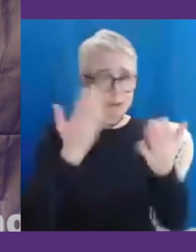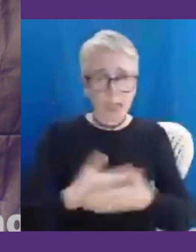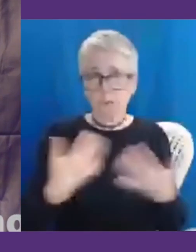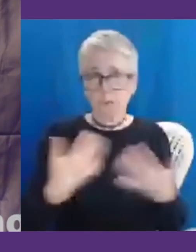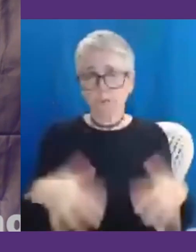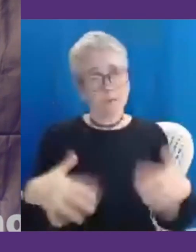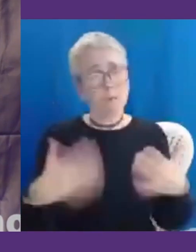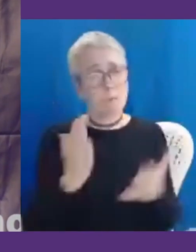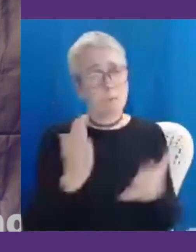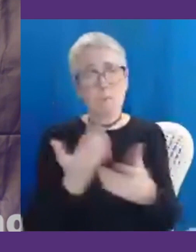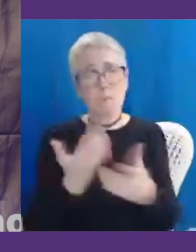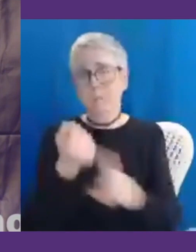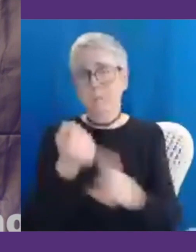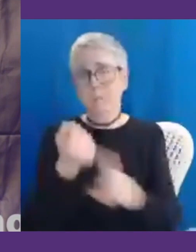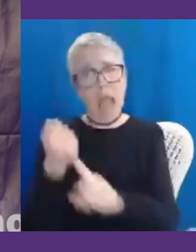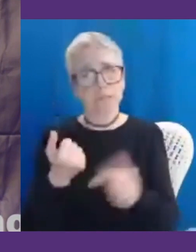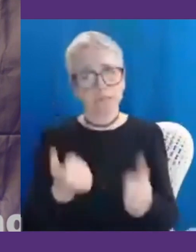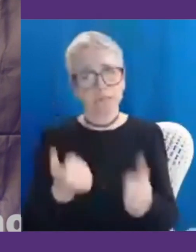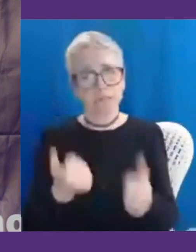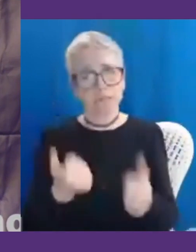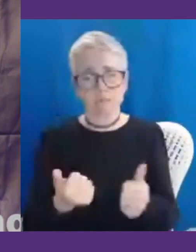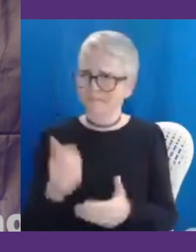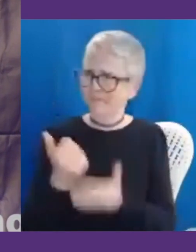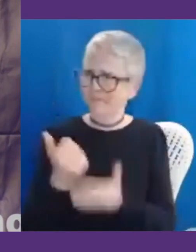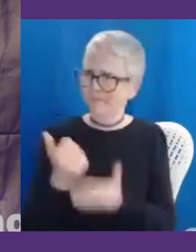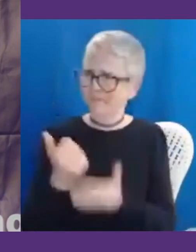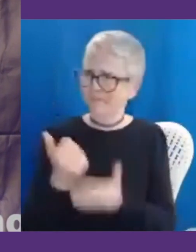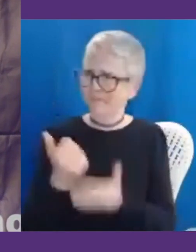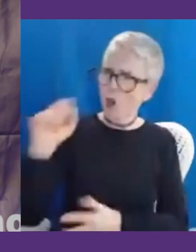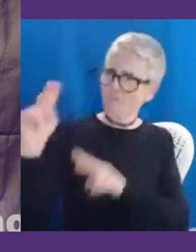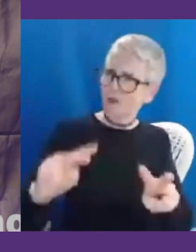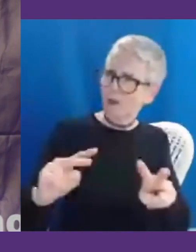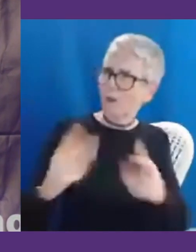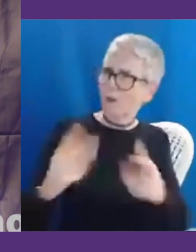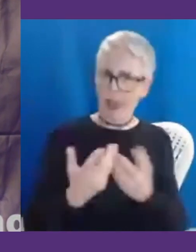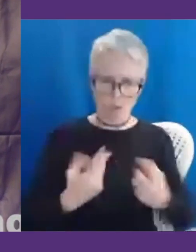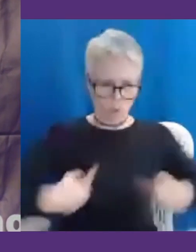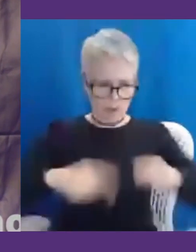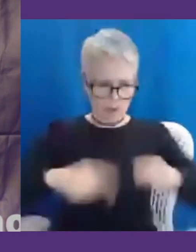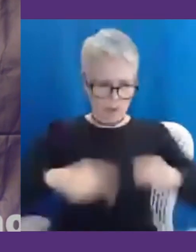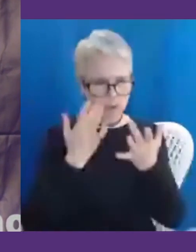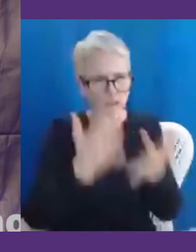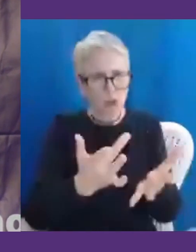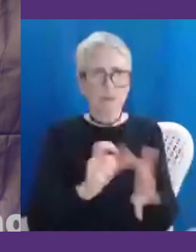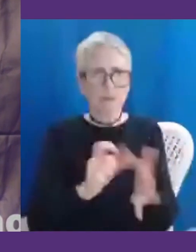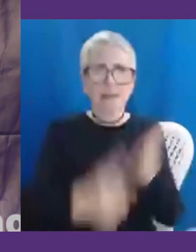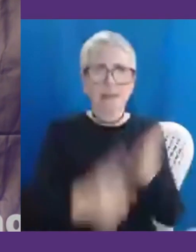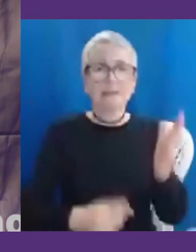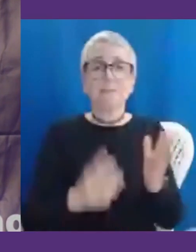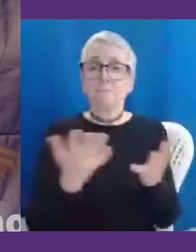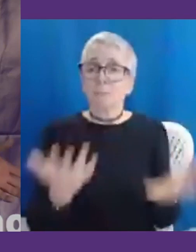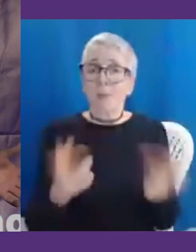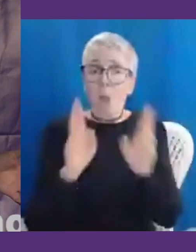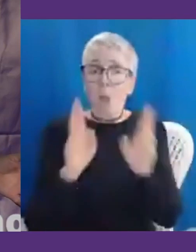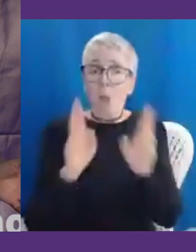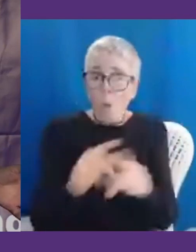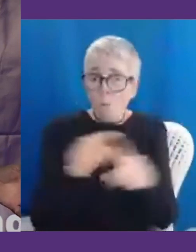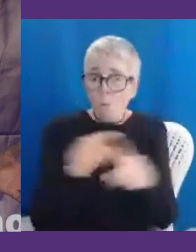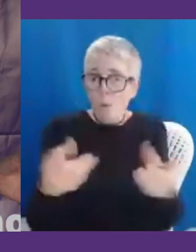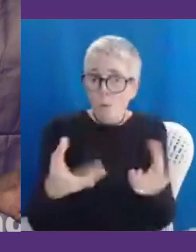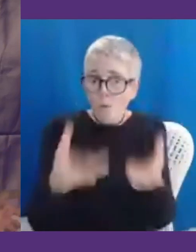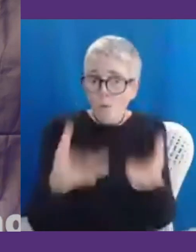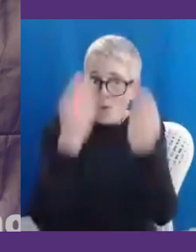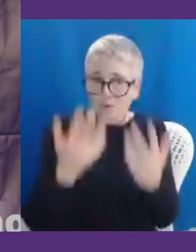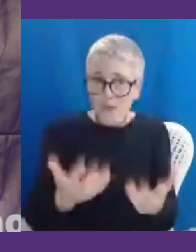the different take that she has on how we present disability. So I hope you've learned something. What an incredible panel, particularly the panel for being